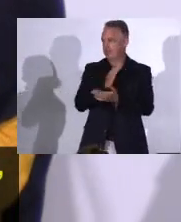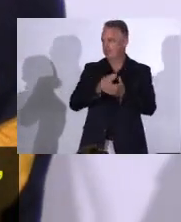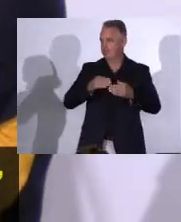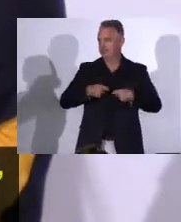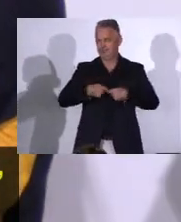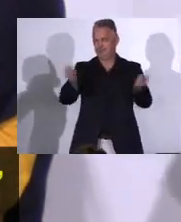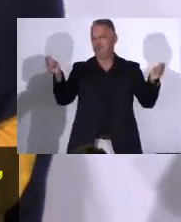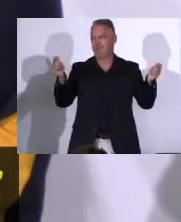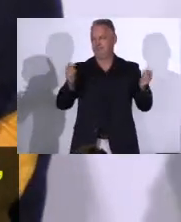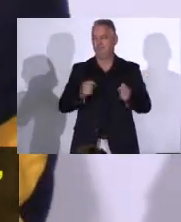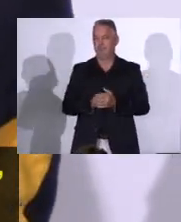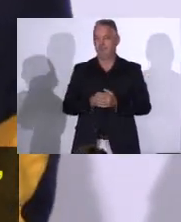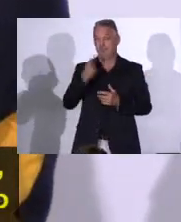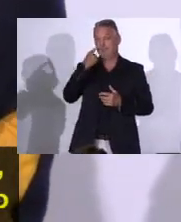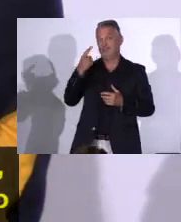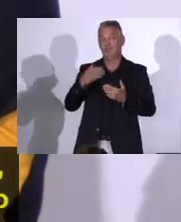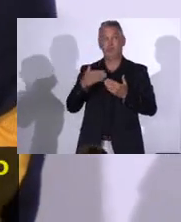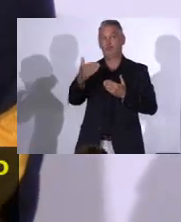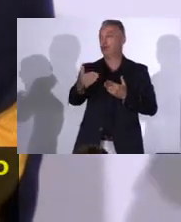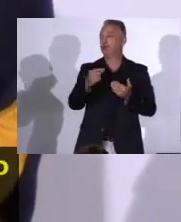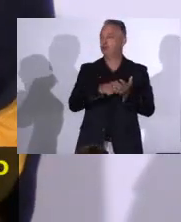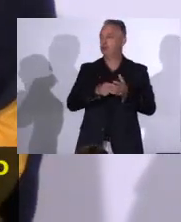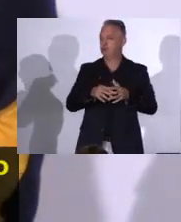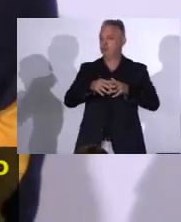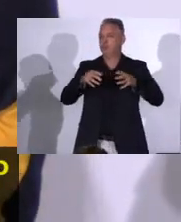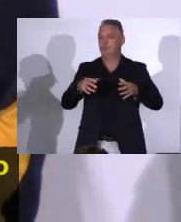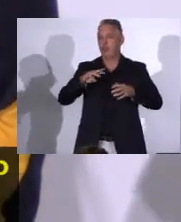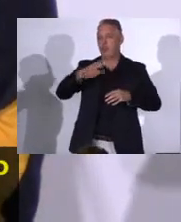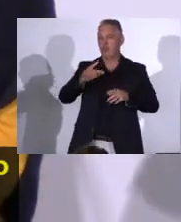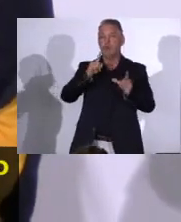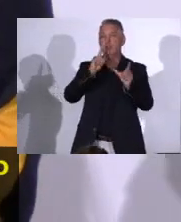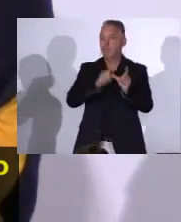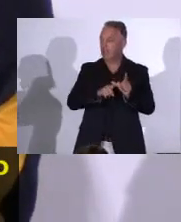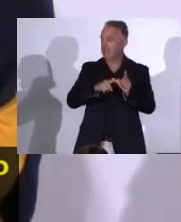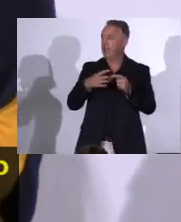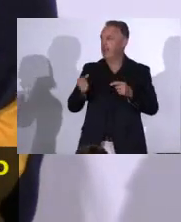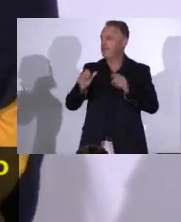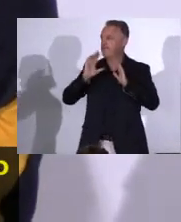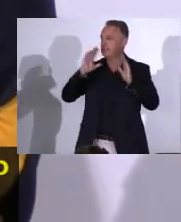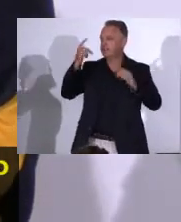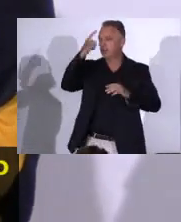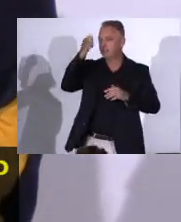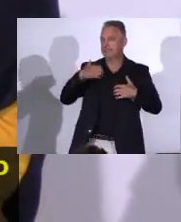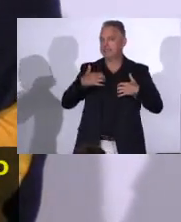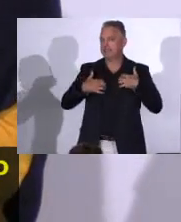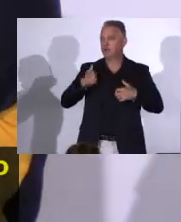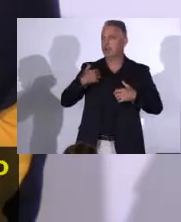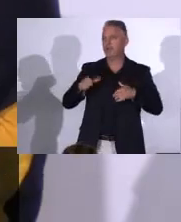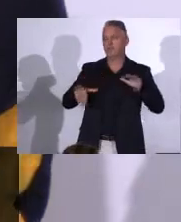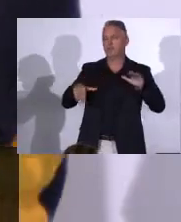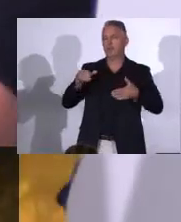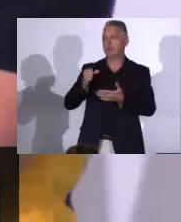So we really look into moving into our third year with some fantastic ideas for development. We've got brilliant